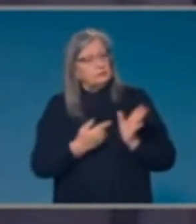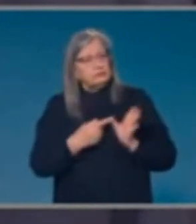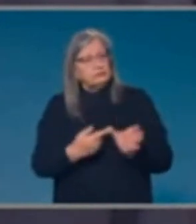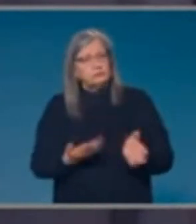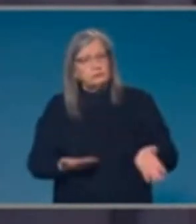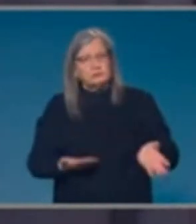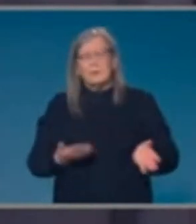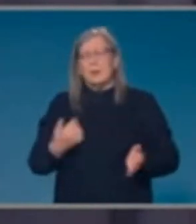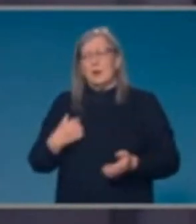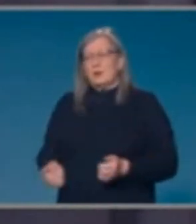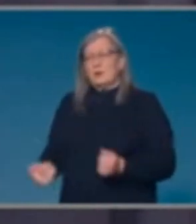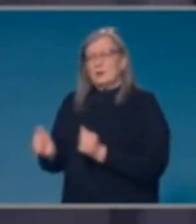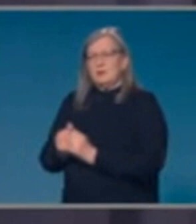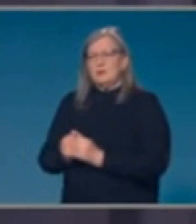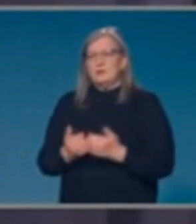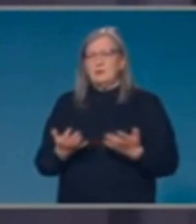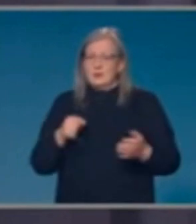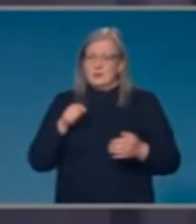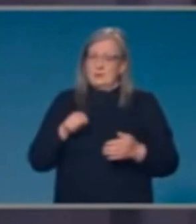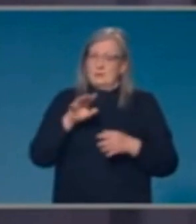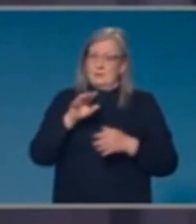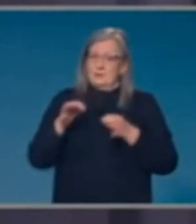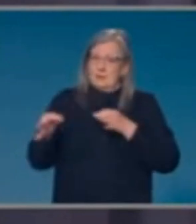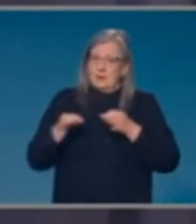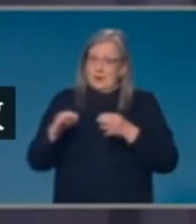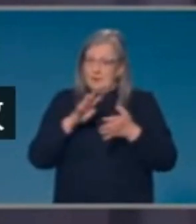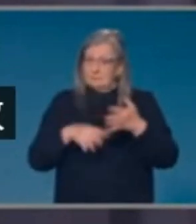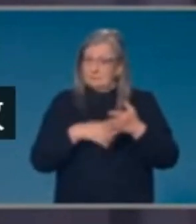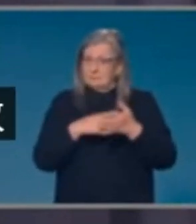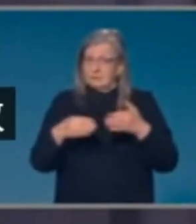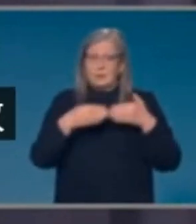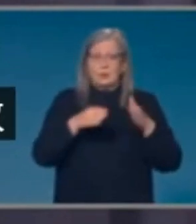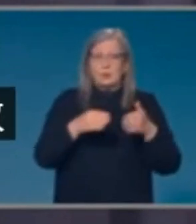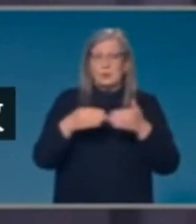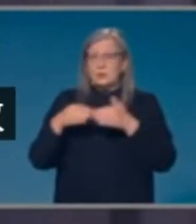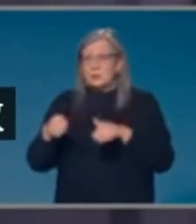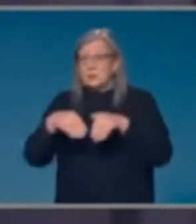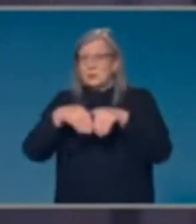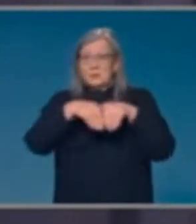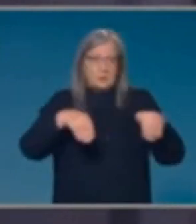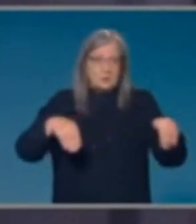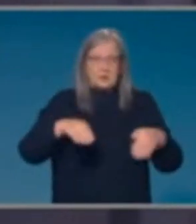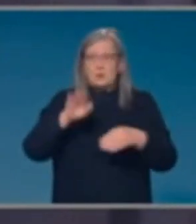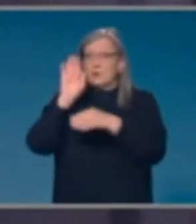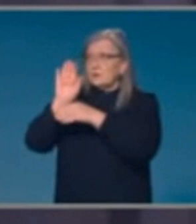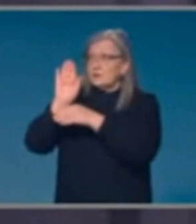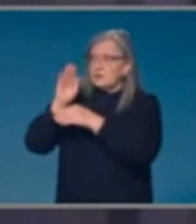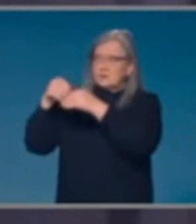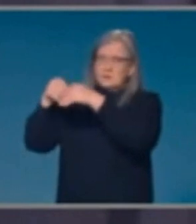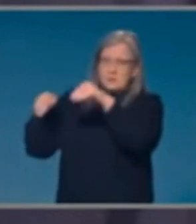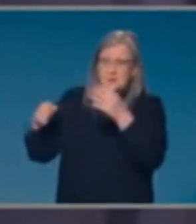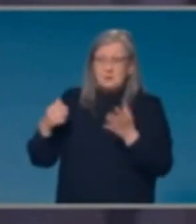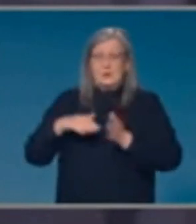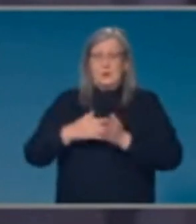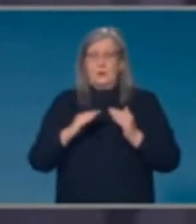gradual reopening of not only the international borders but of society in general. We have since that